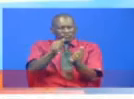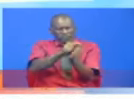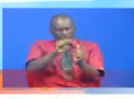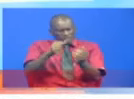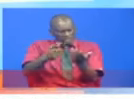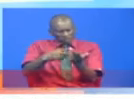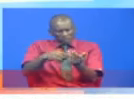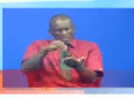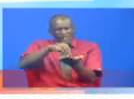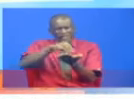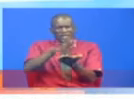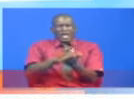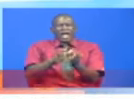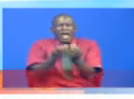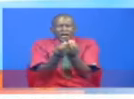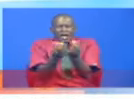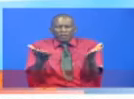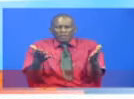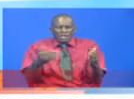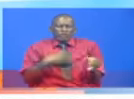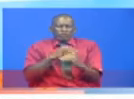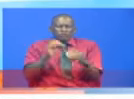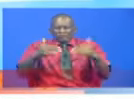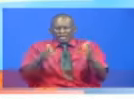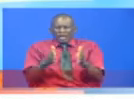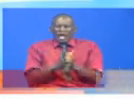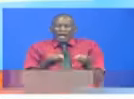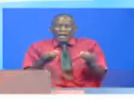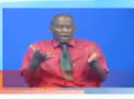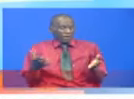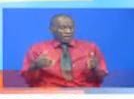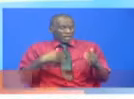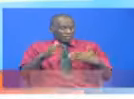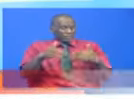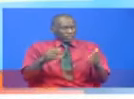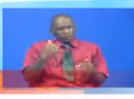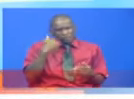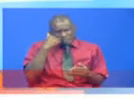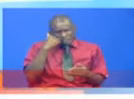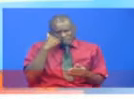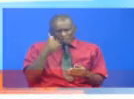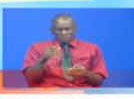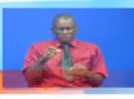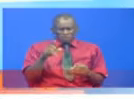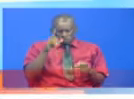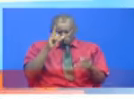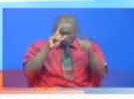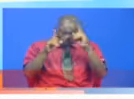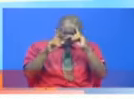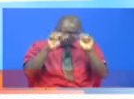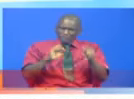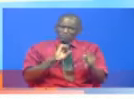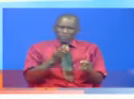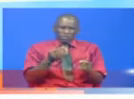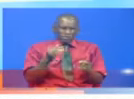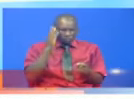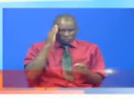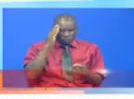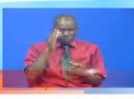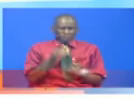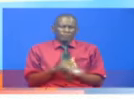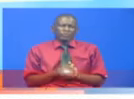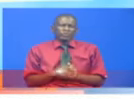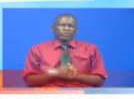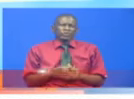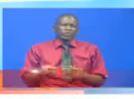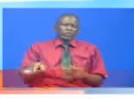how many are asymptomatic? How many are symptomatic? My guess would be, you know, we